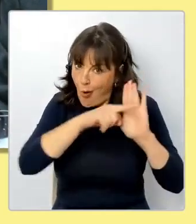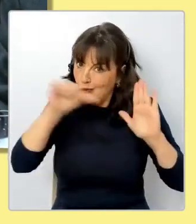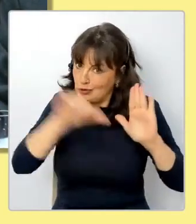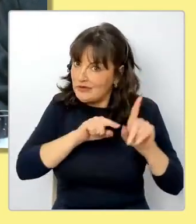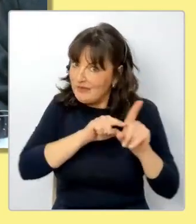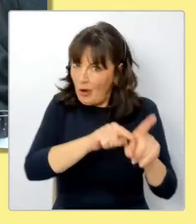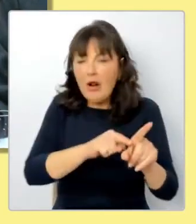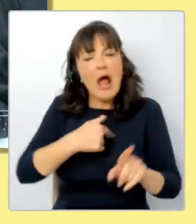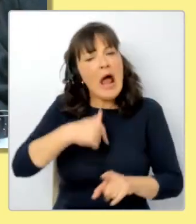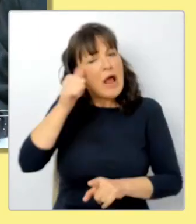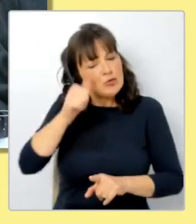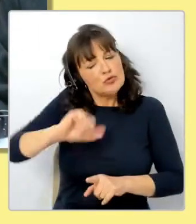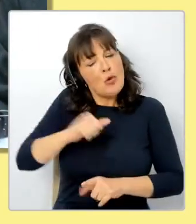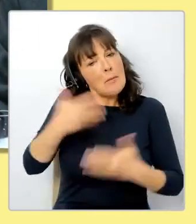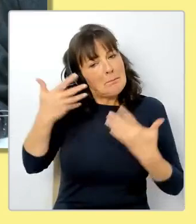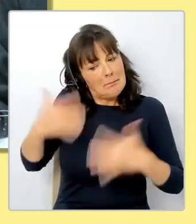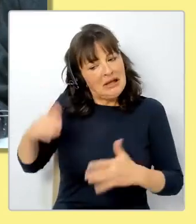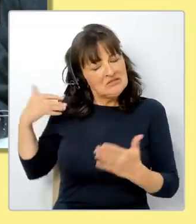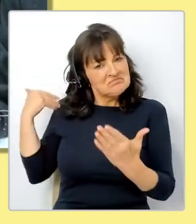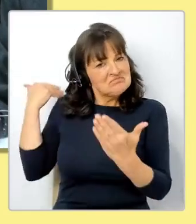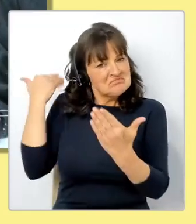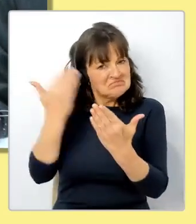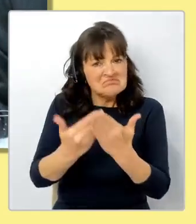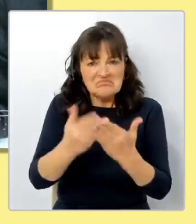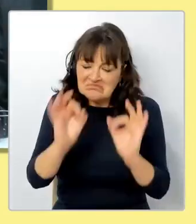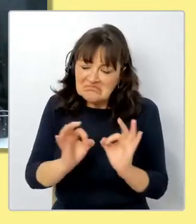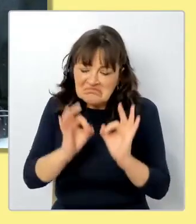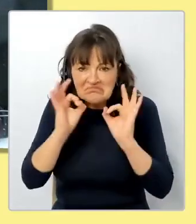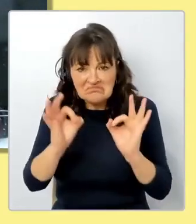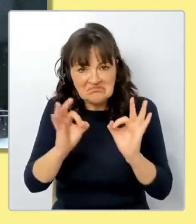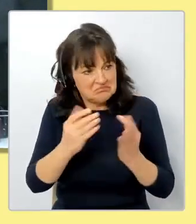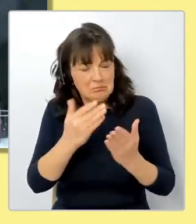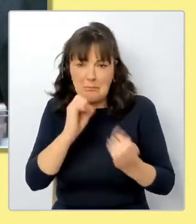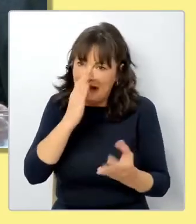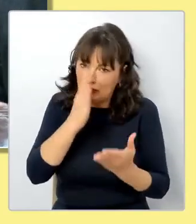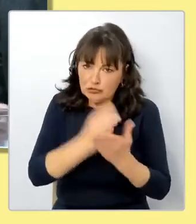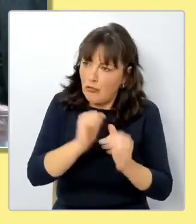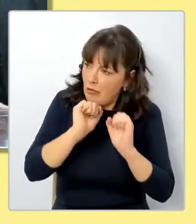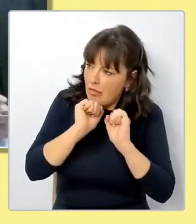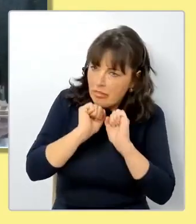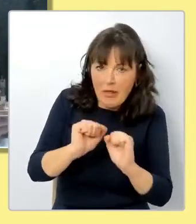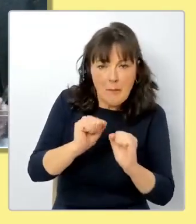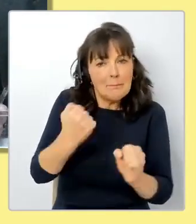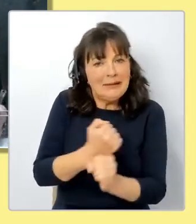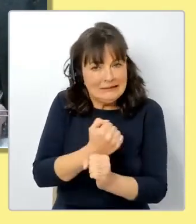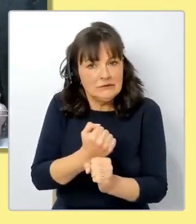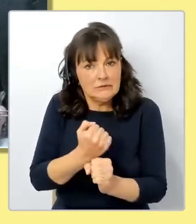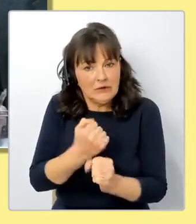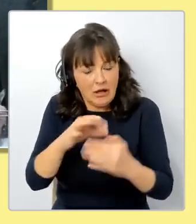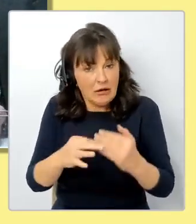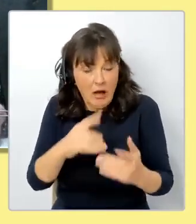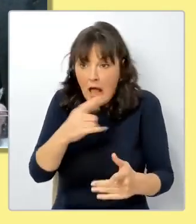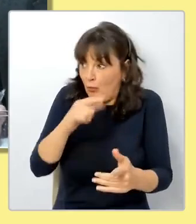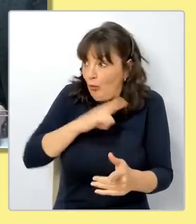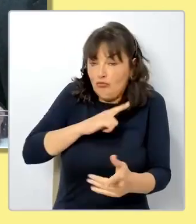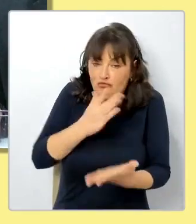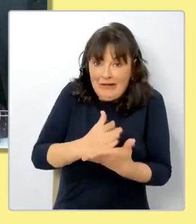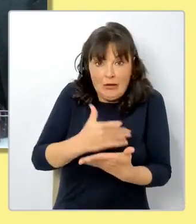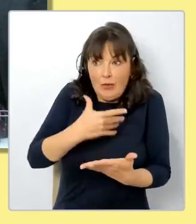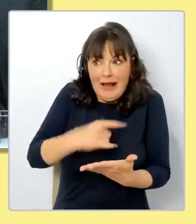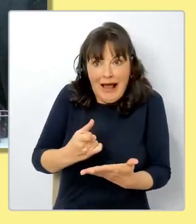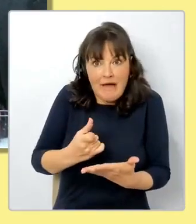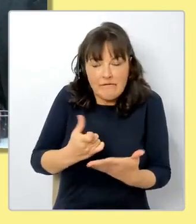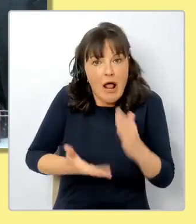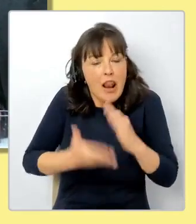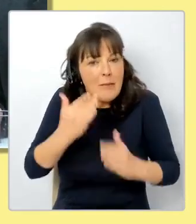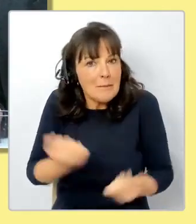excellent record in fulfilling that obligation, even though we're obviously constrained in what we can do in terms of being part of